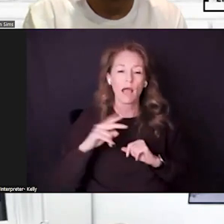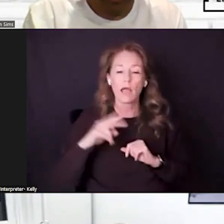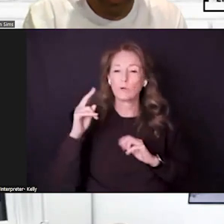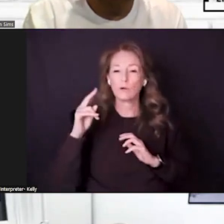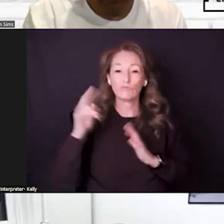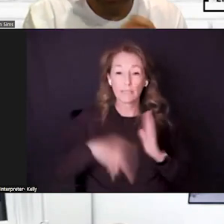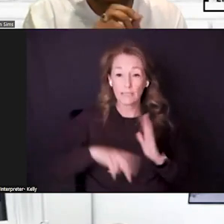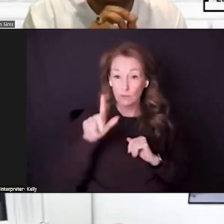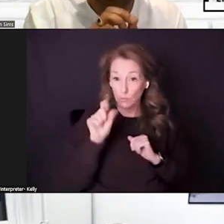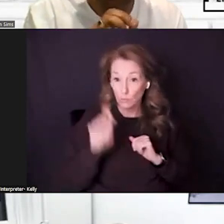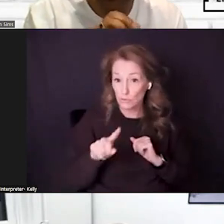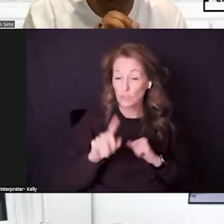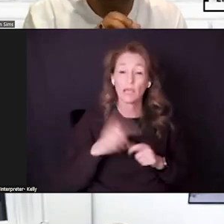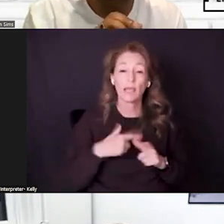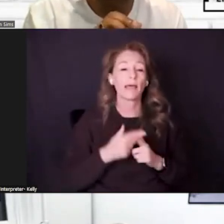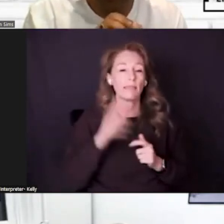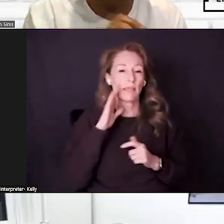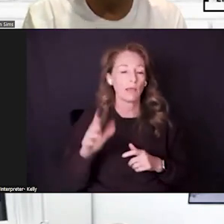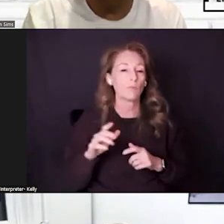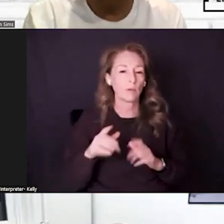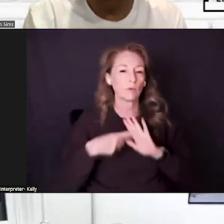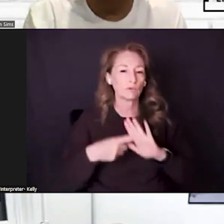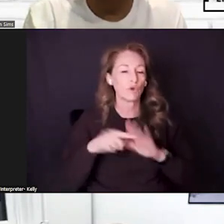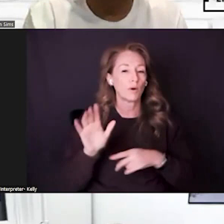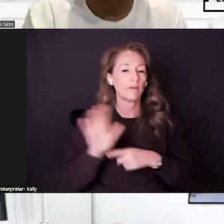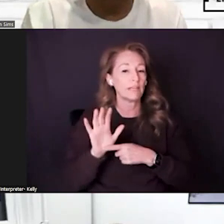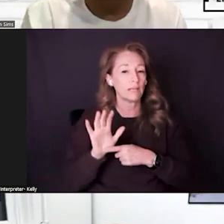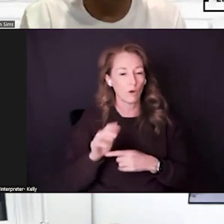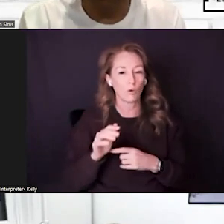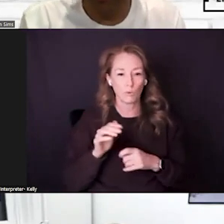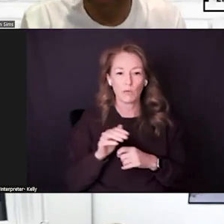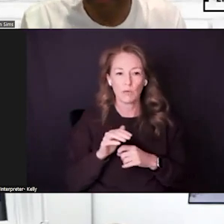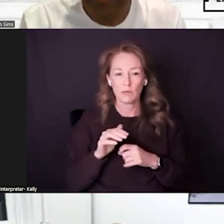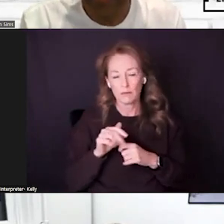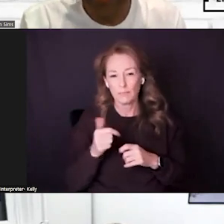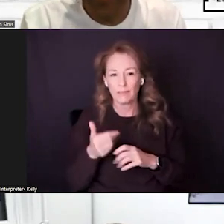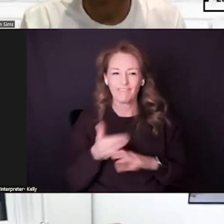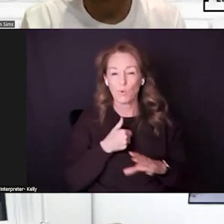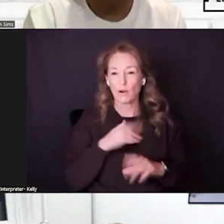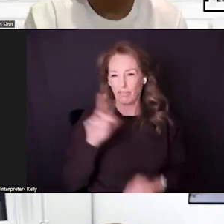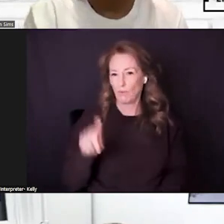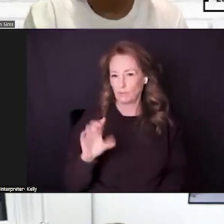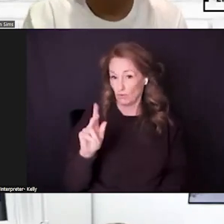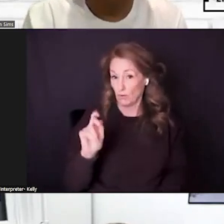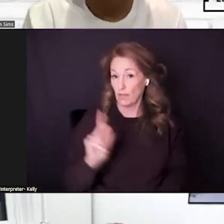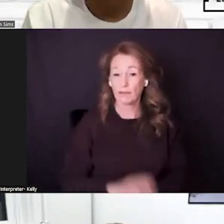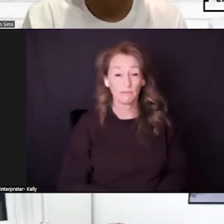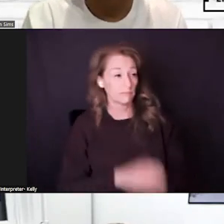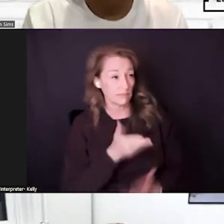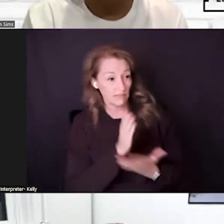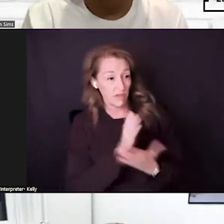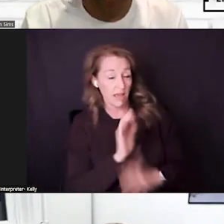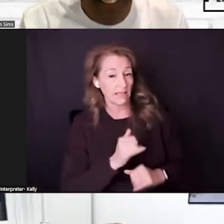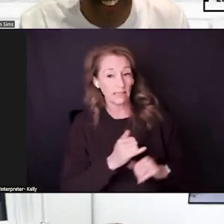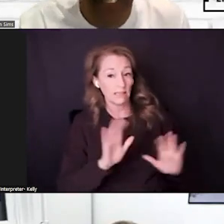then we're going to kind of post a little video before we actually show you the question, if that's okay with you. That's okay, as long as you don't make me dance. I